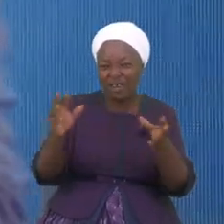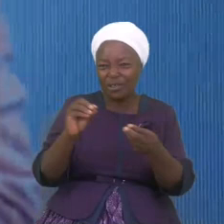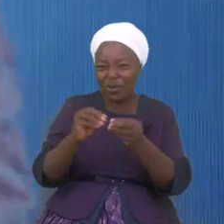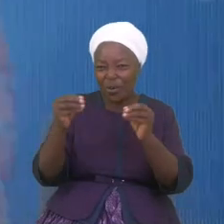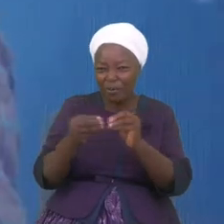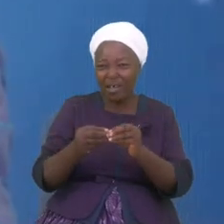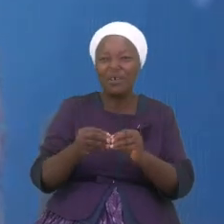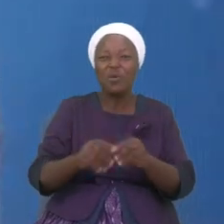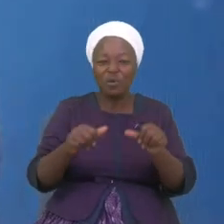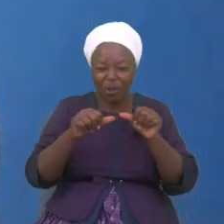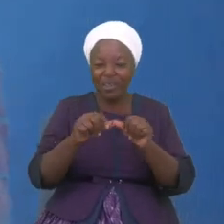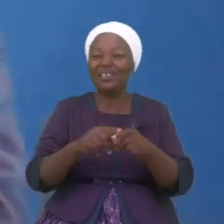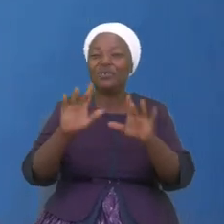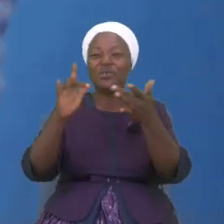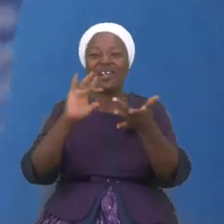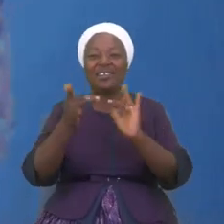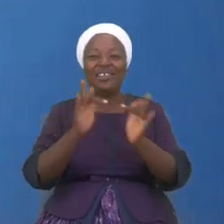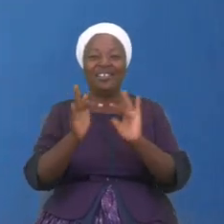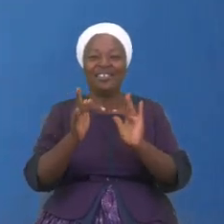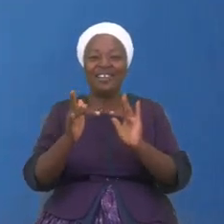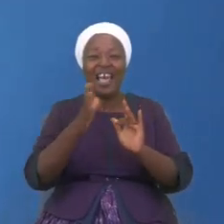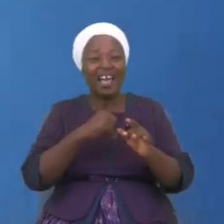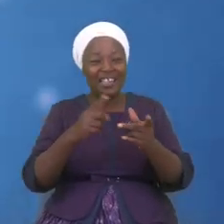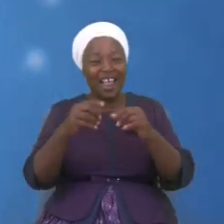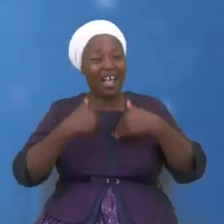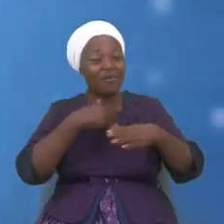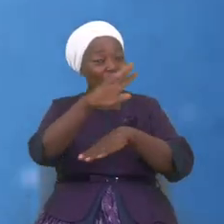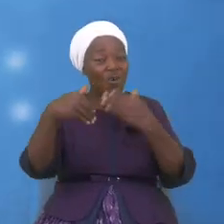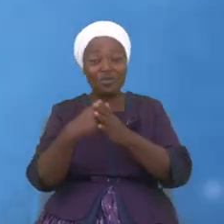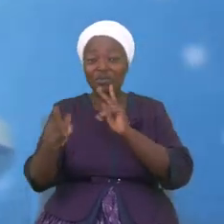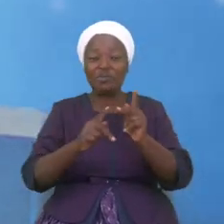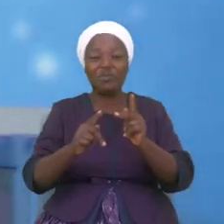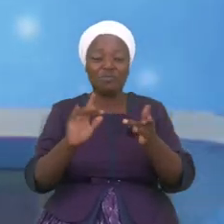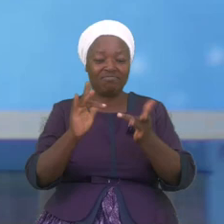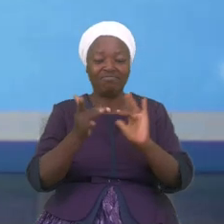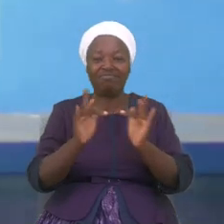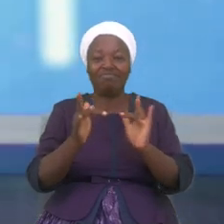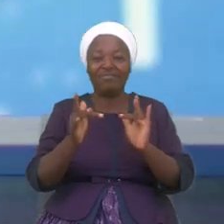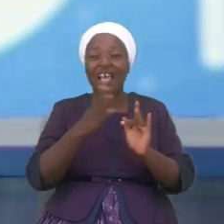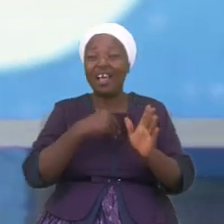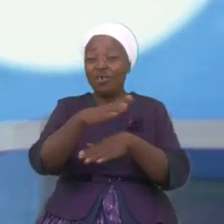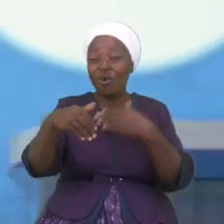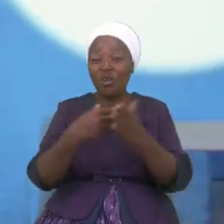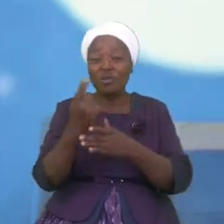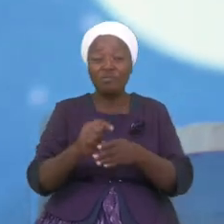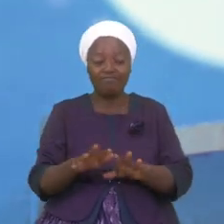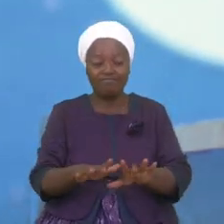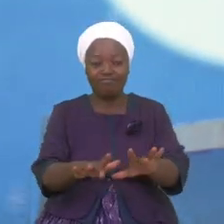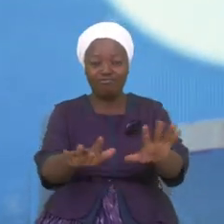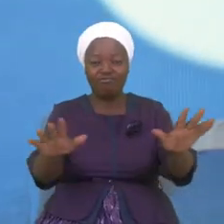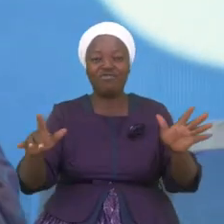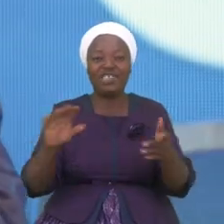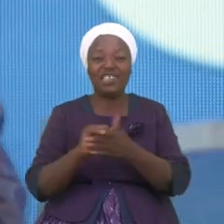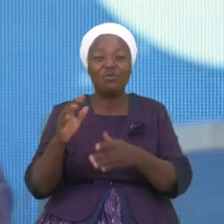we go online. And all the people online, and all the congregations where we're